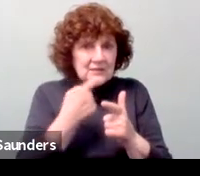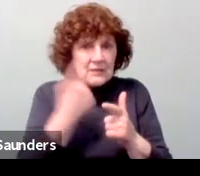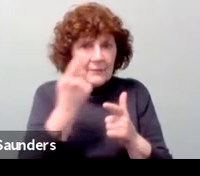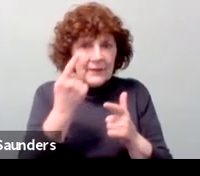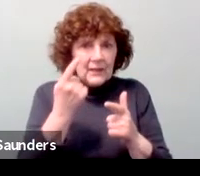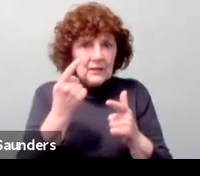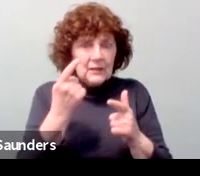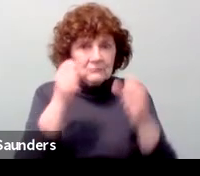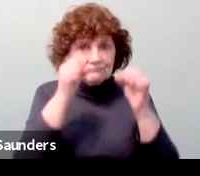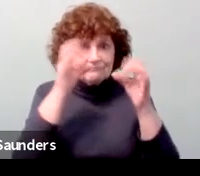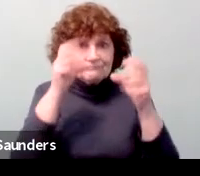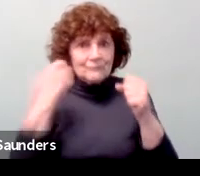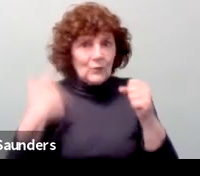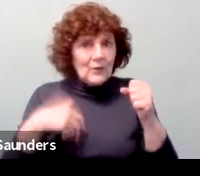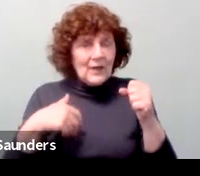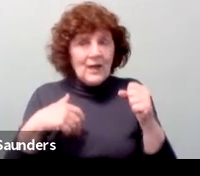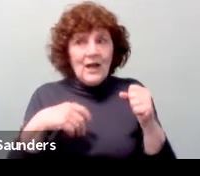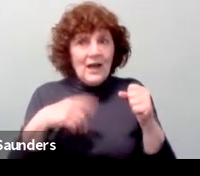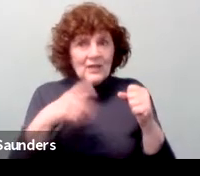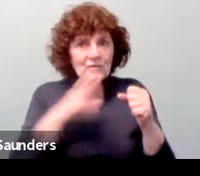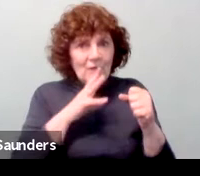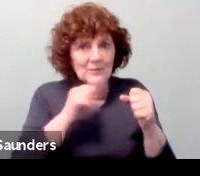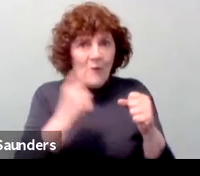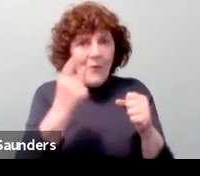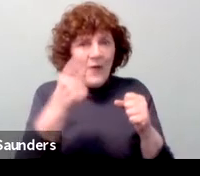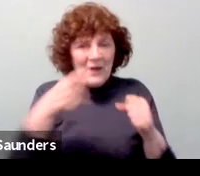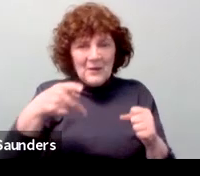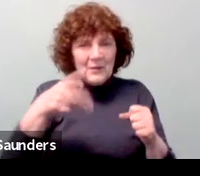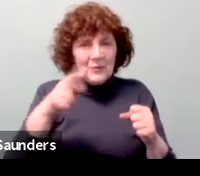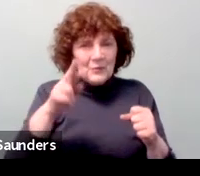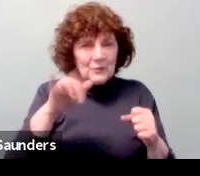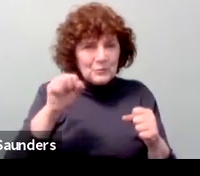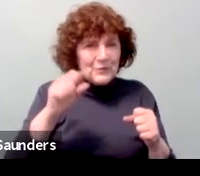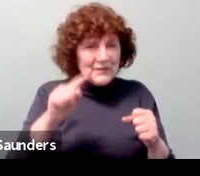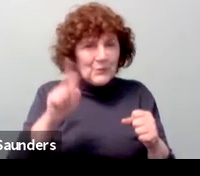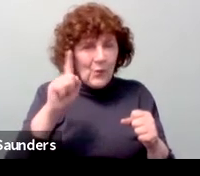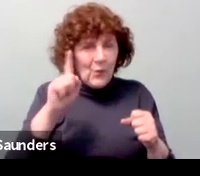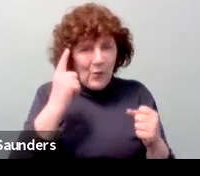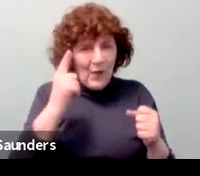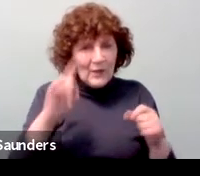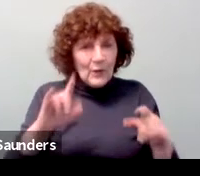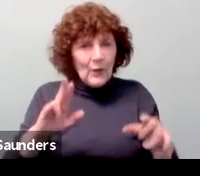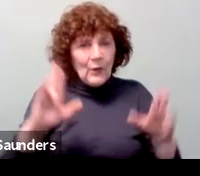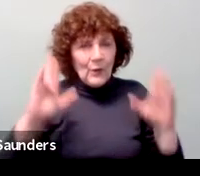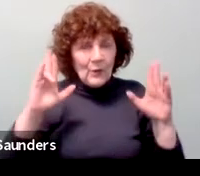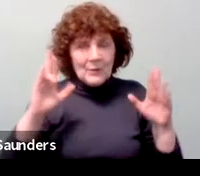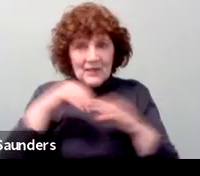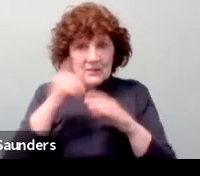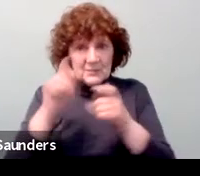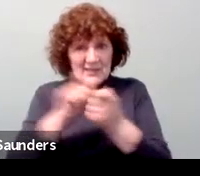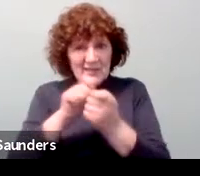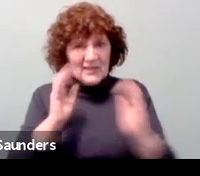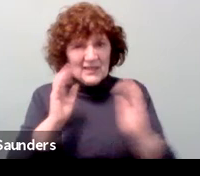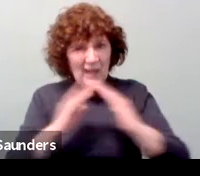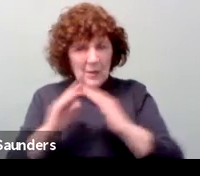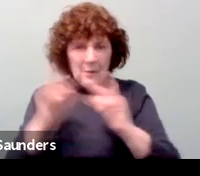tells us of a priest in a certain town who was well known, familiar to